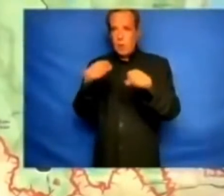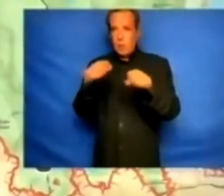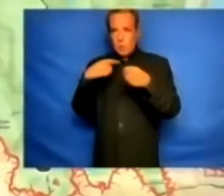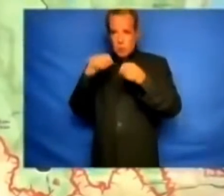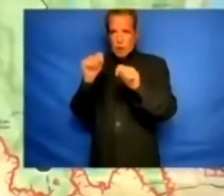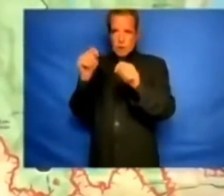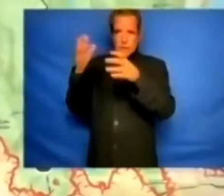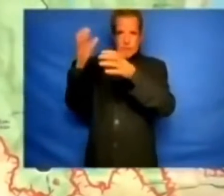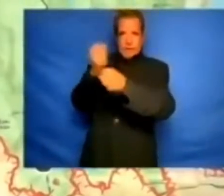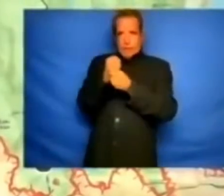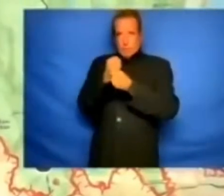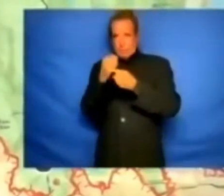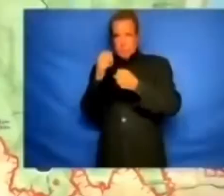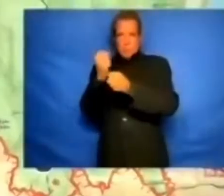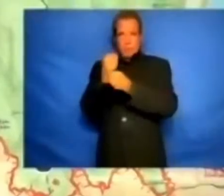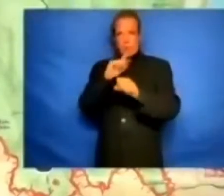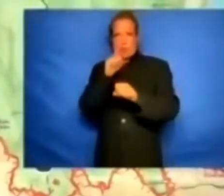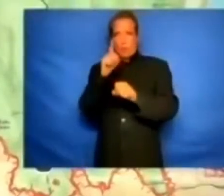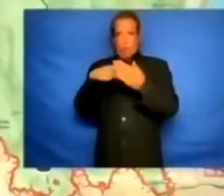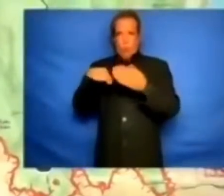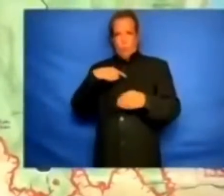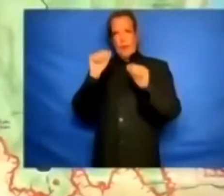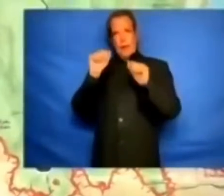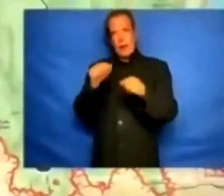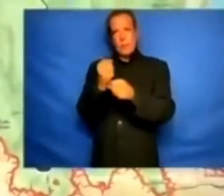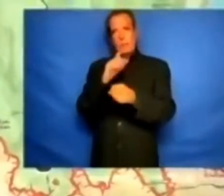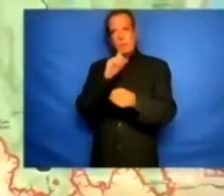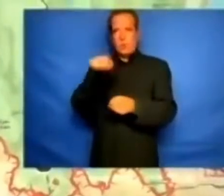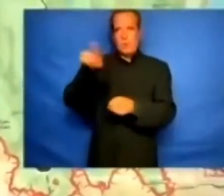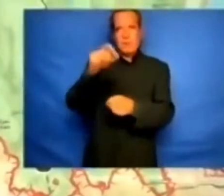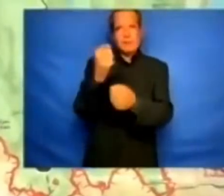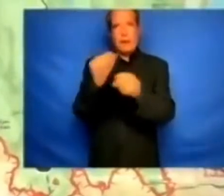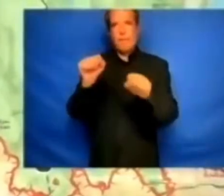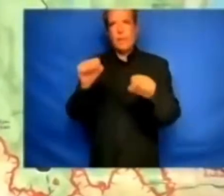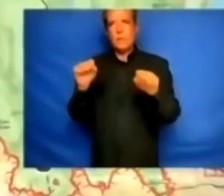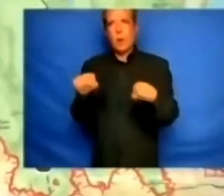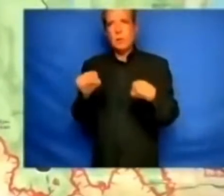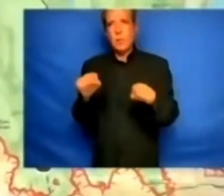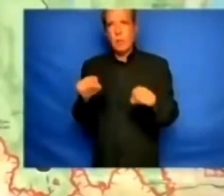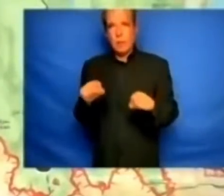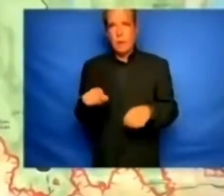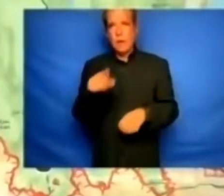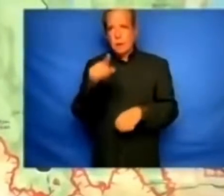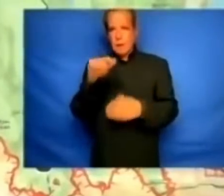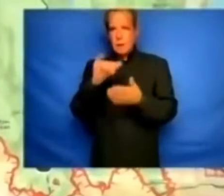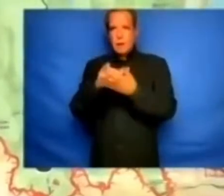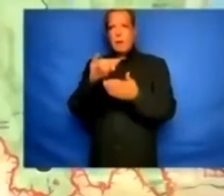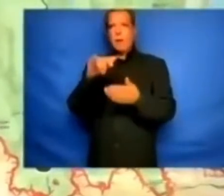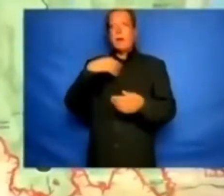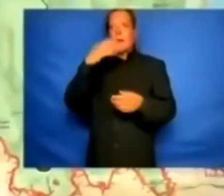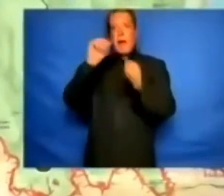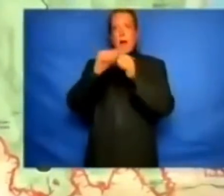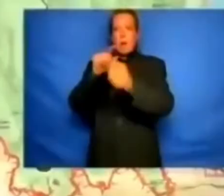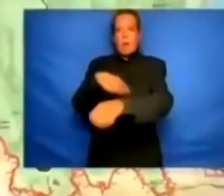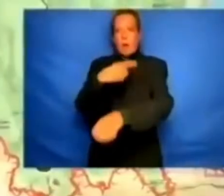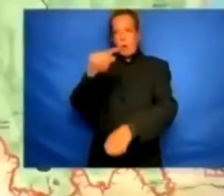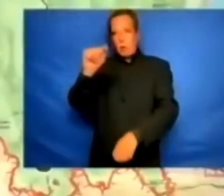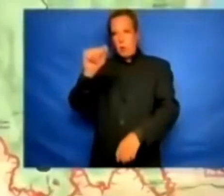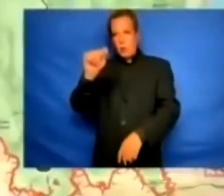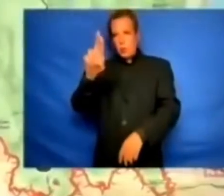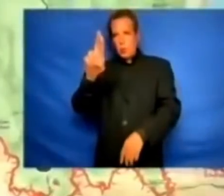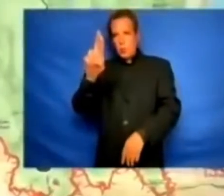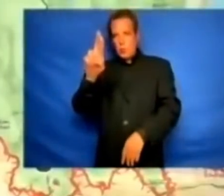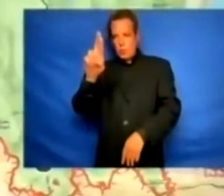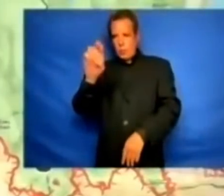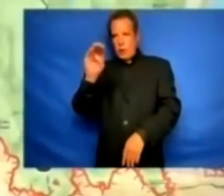to secure that line as quickly as possible. And then how soon before we will see black line in the Trimmer Peak area? As I mentioned, we did get a